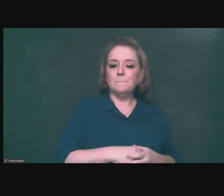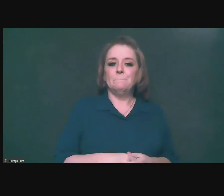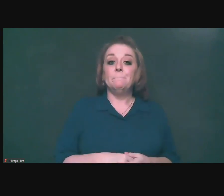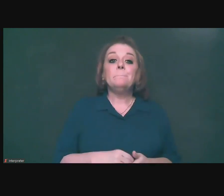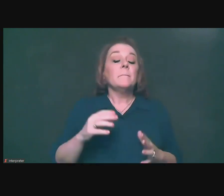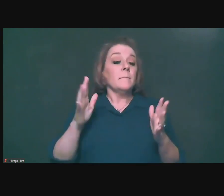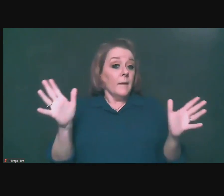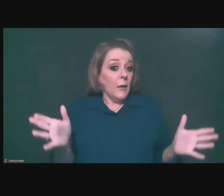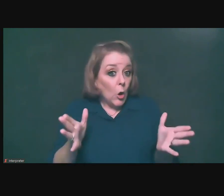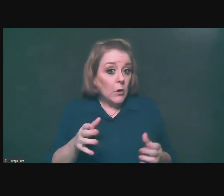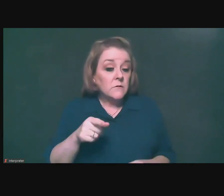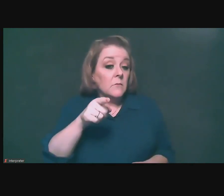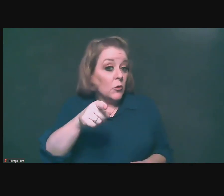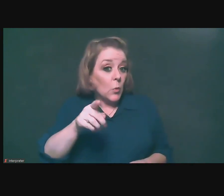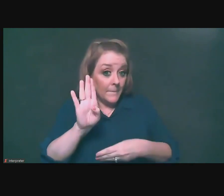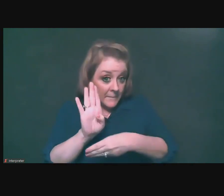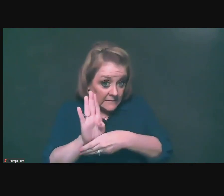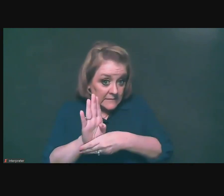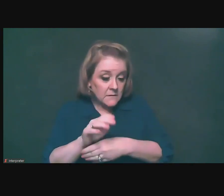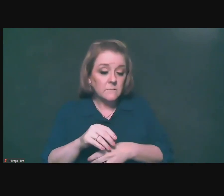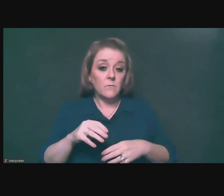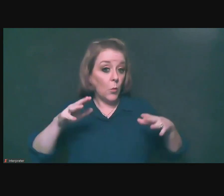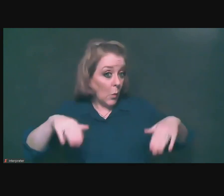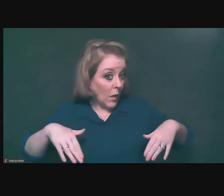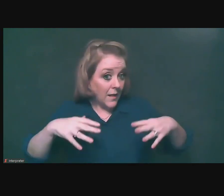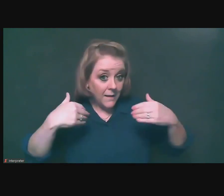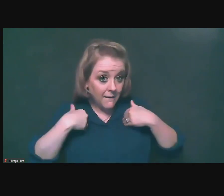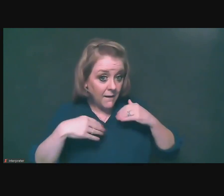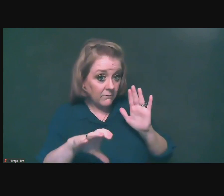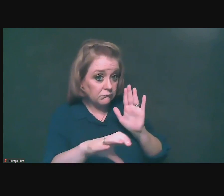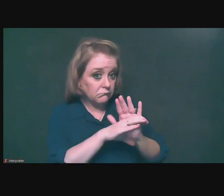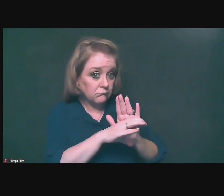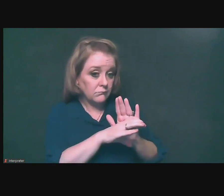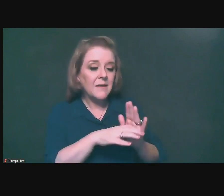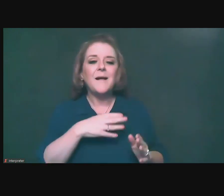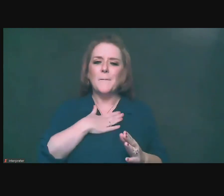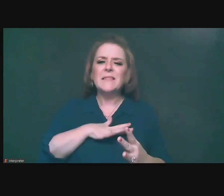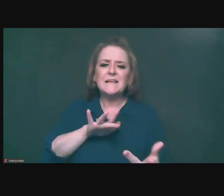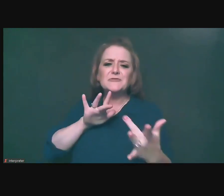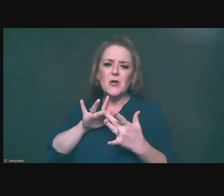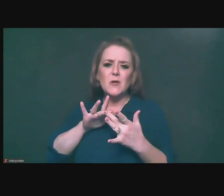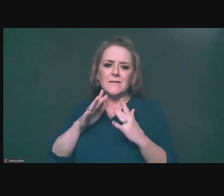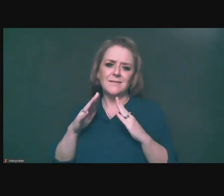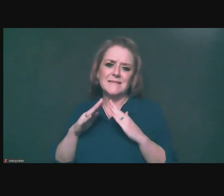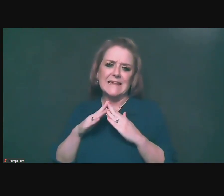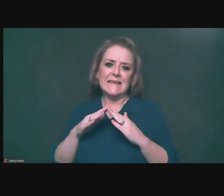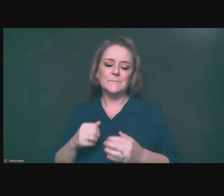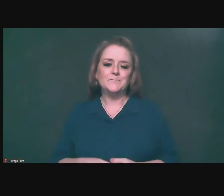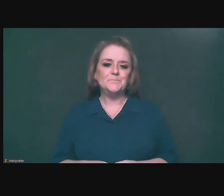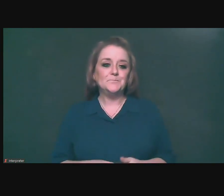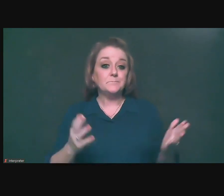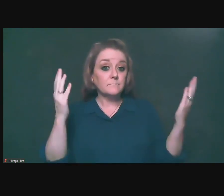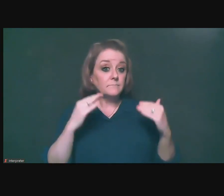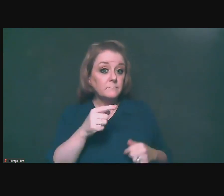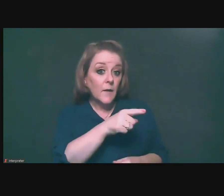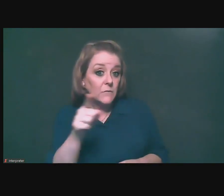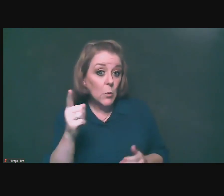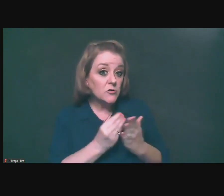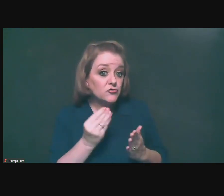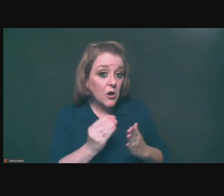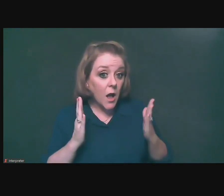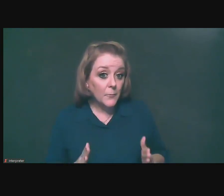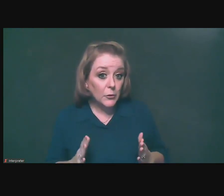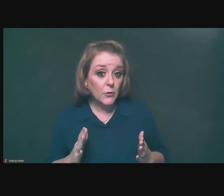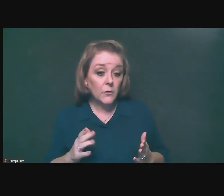not received one of these decals, please contact the city. And second, to all the shoppers out there, look for